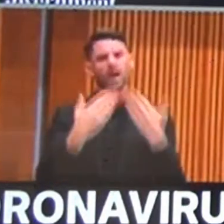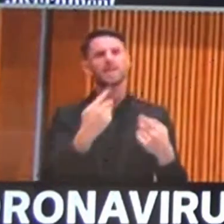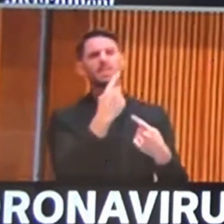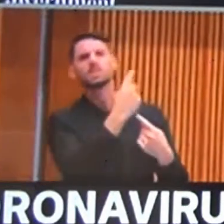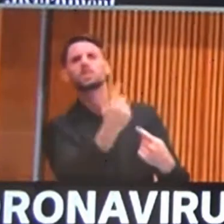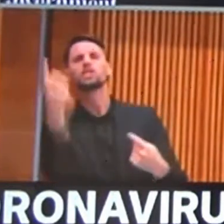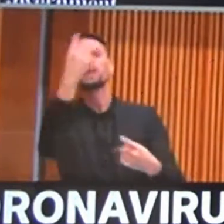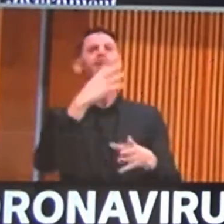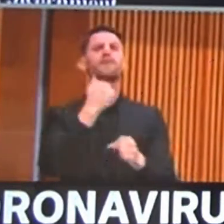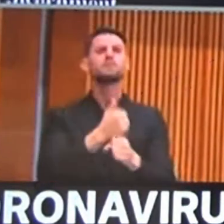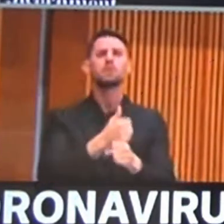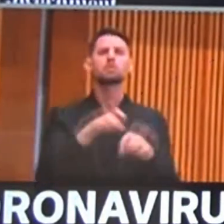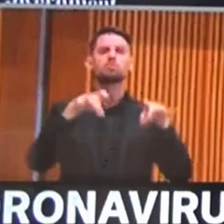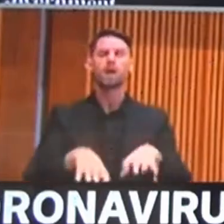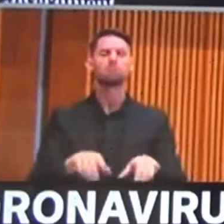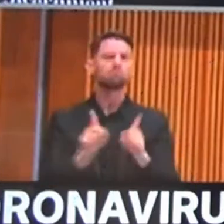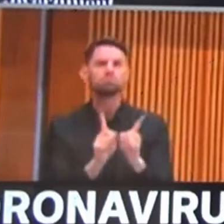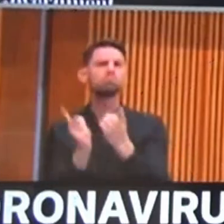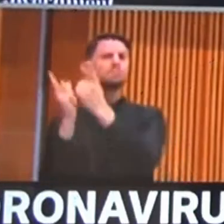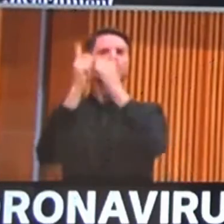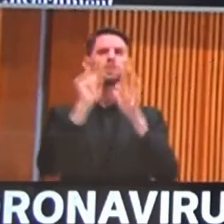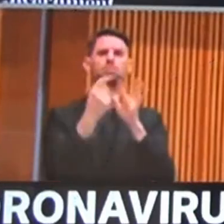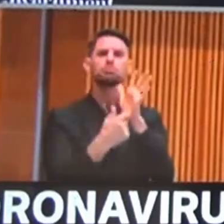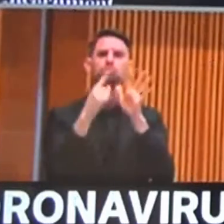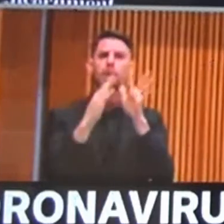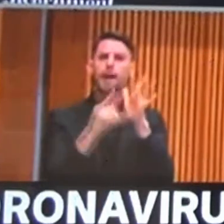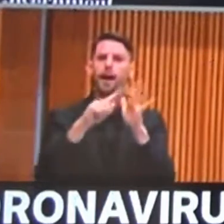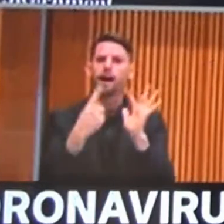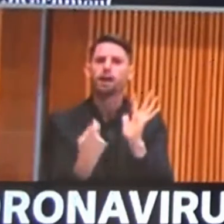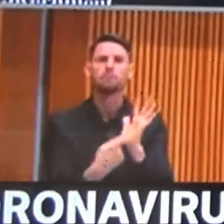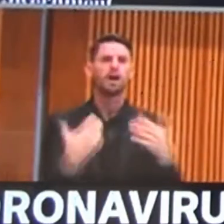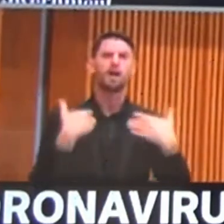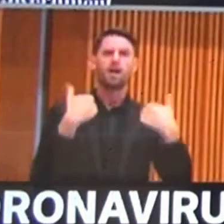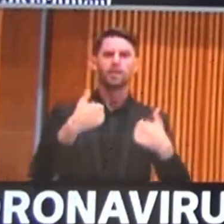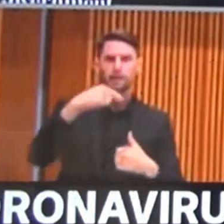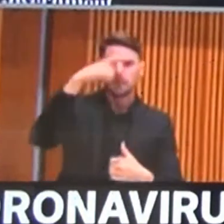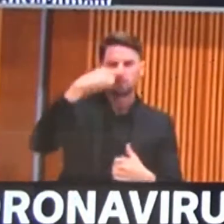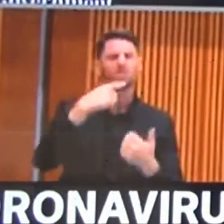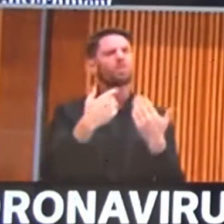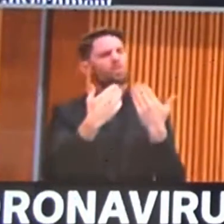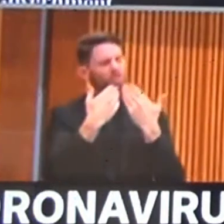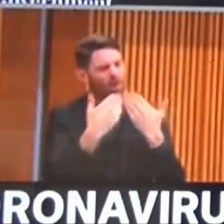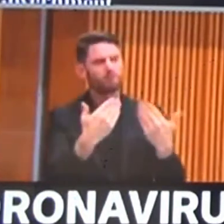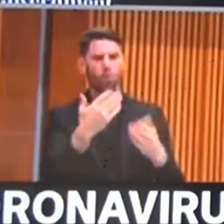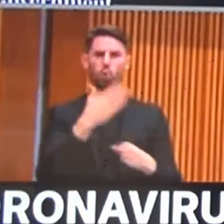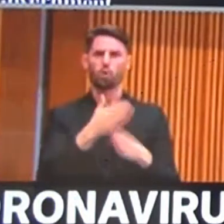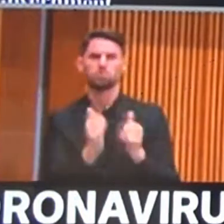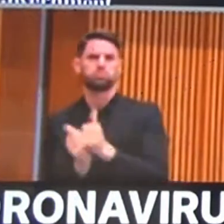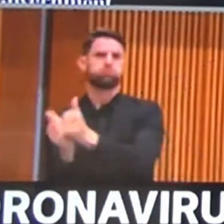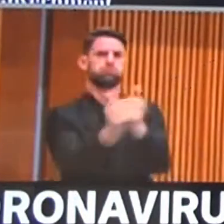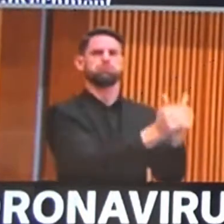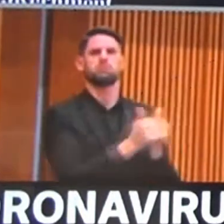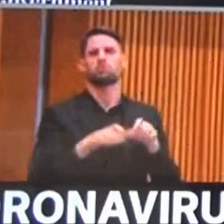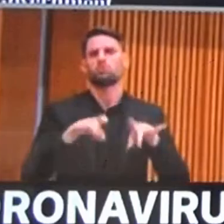premiers, ministers and health advisors for their work in making this happen. Today, we